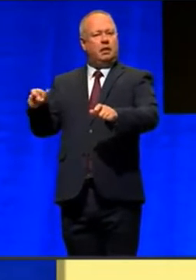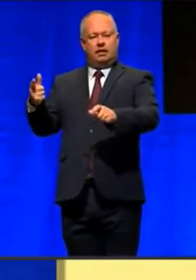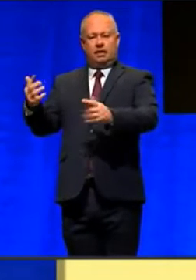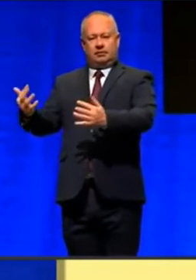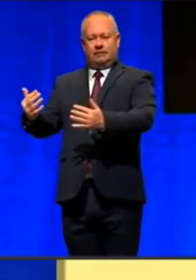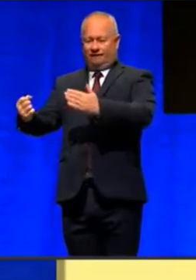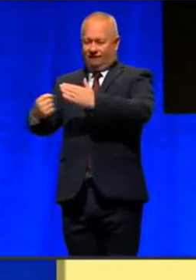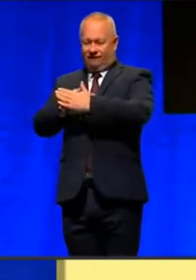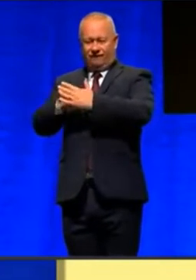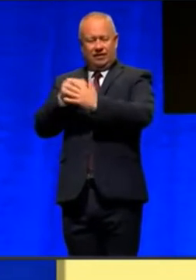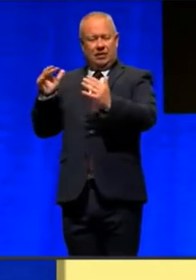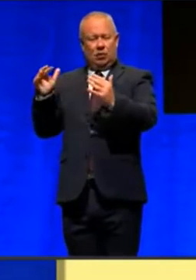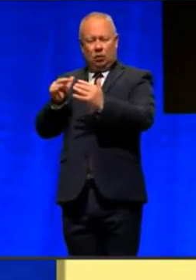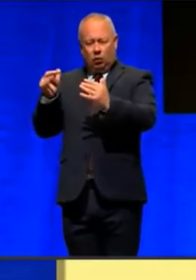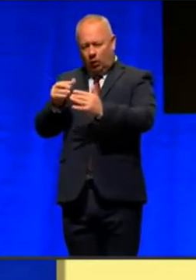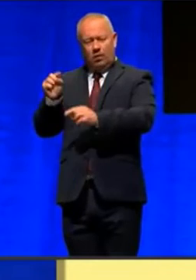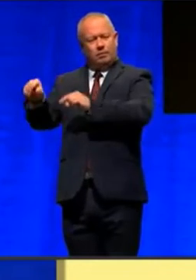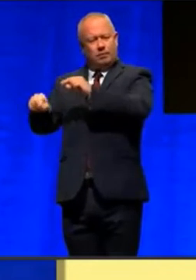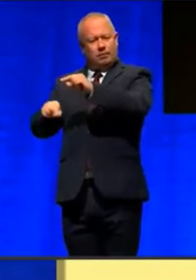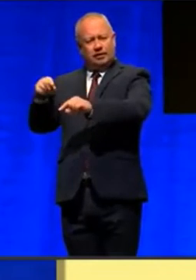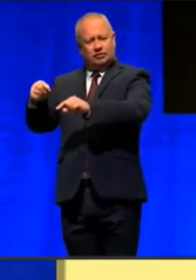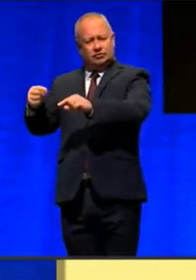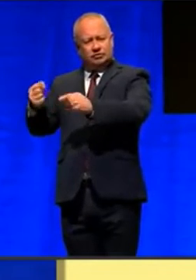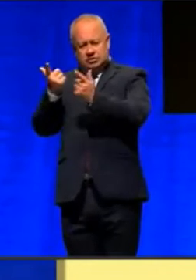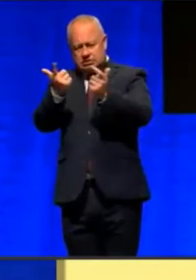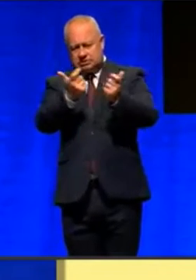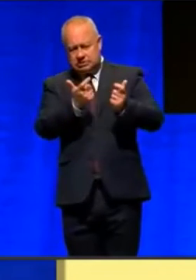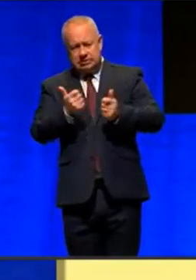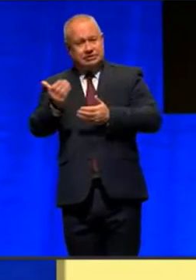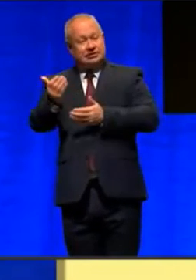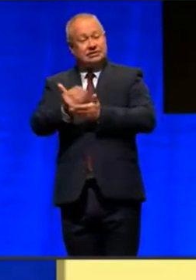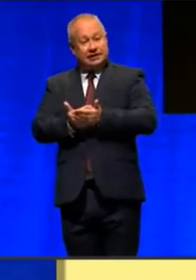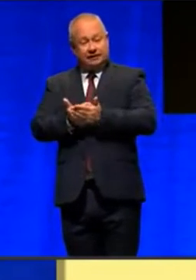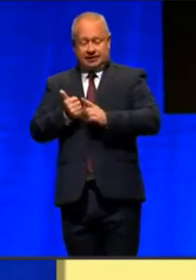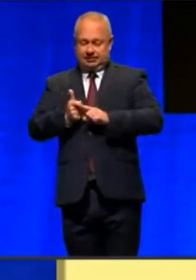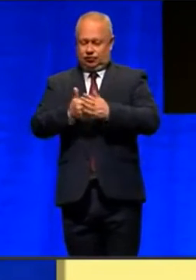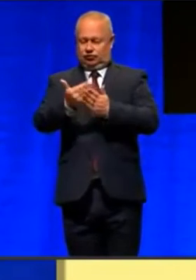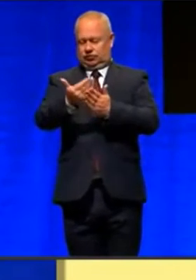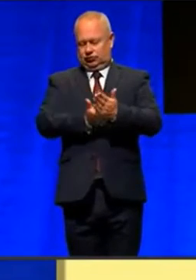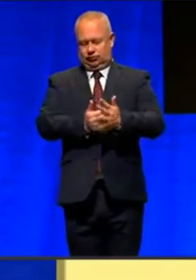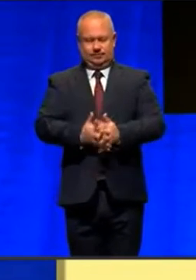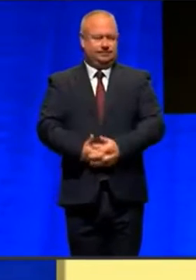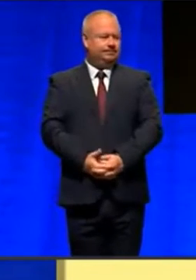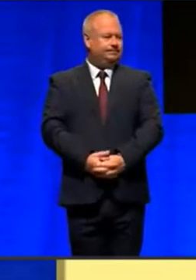here fleeing war and persecution and seeking safety and refuge. Support the motion.